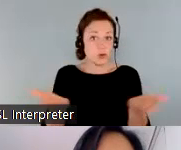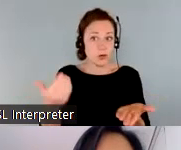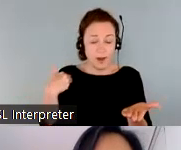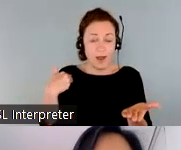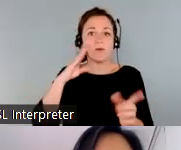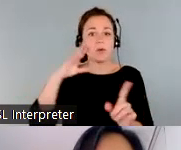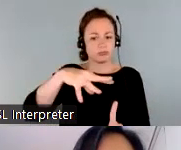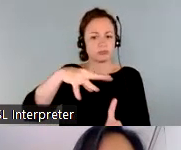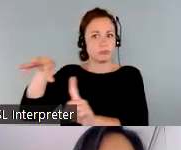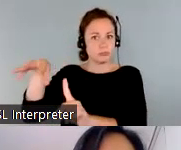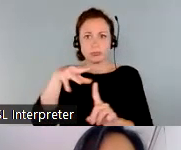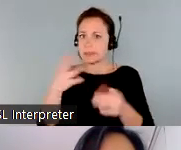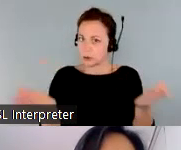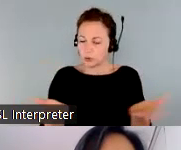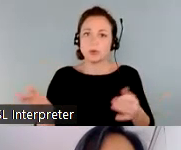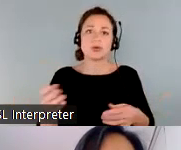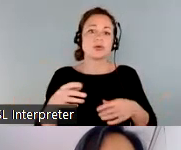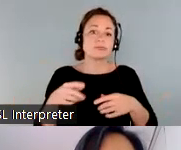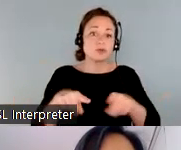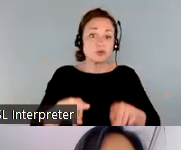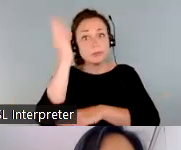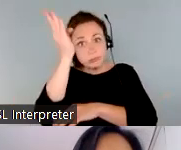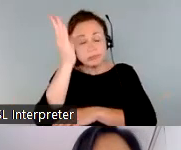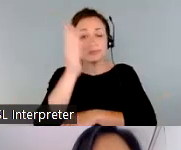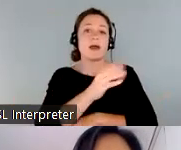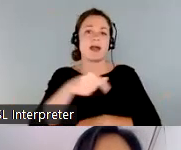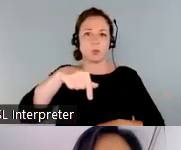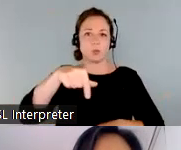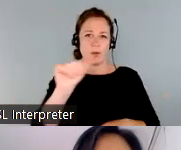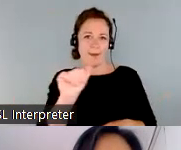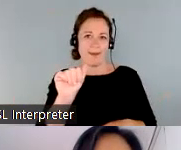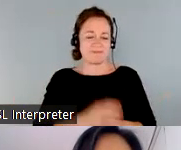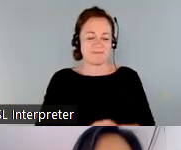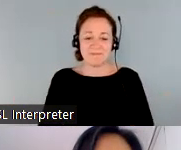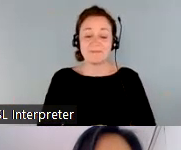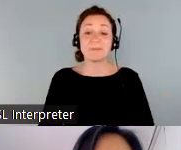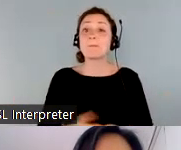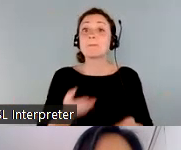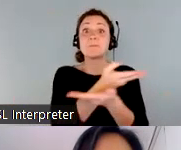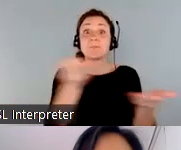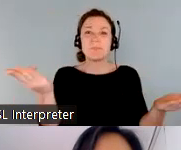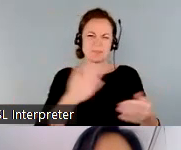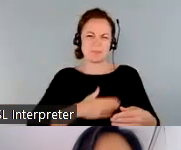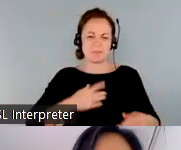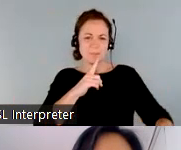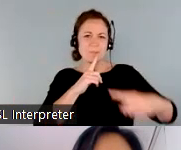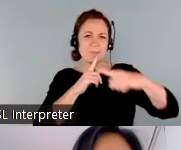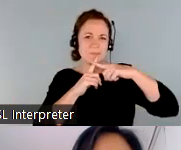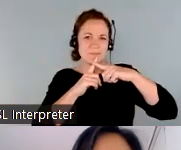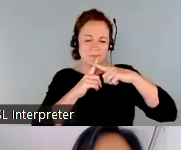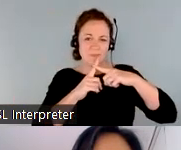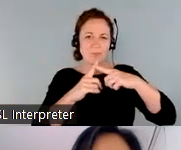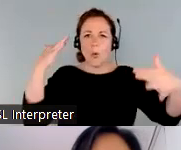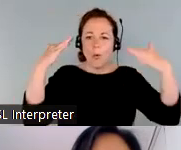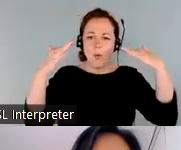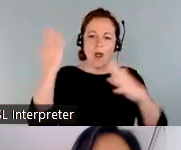and during the question and answer period. We ask that you keep your microphones on mute during the presentation to prevent any